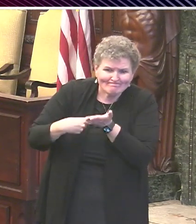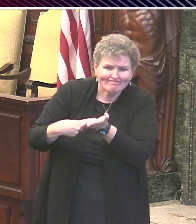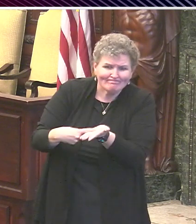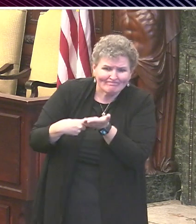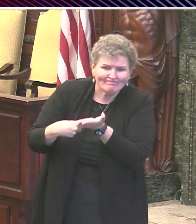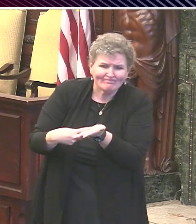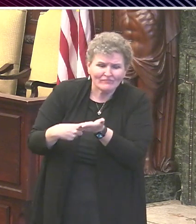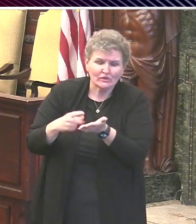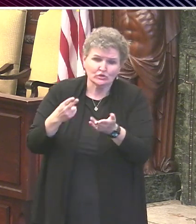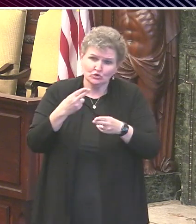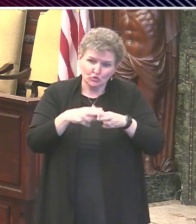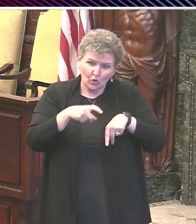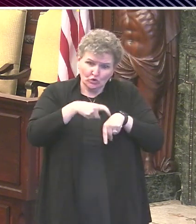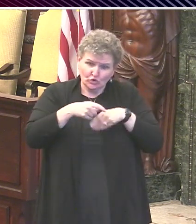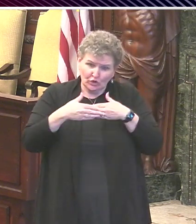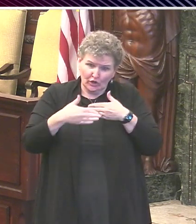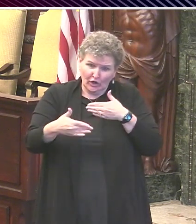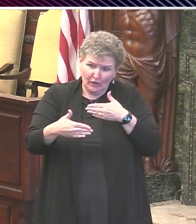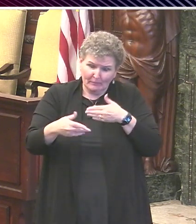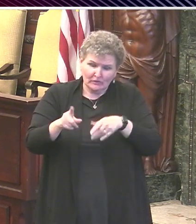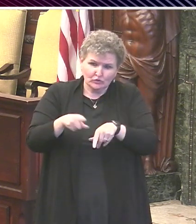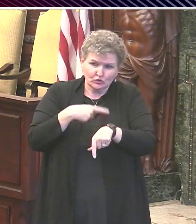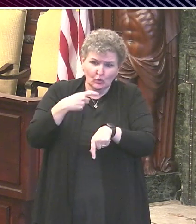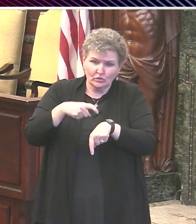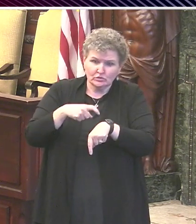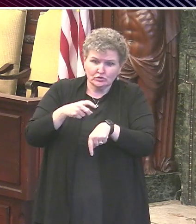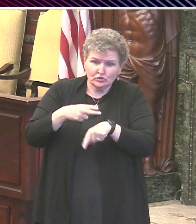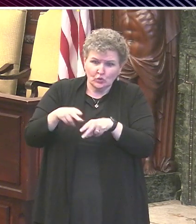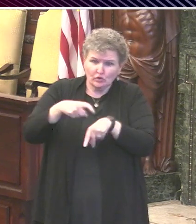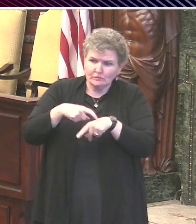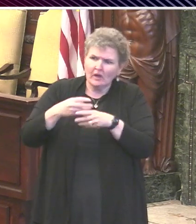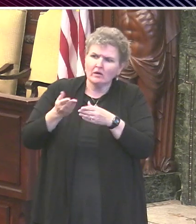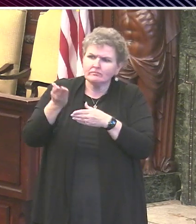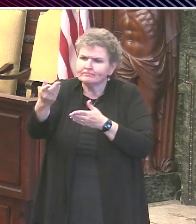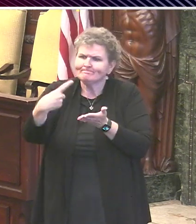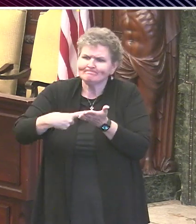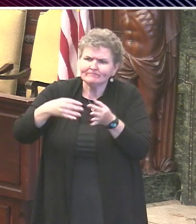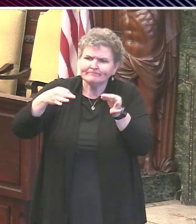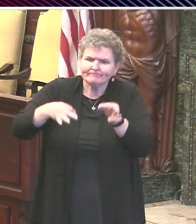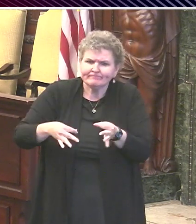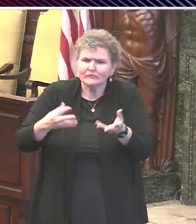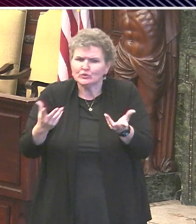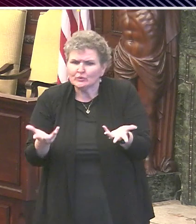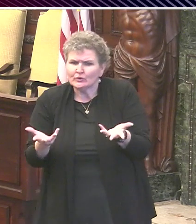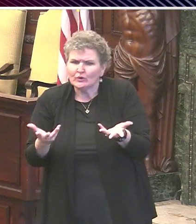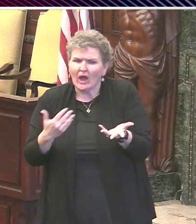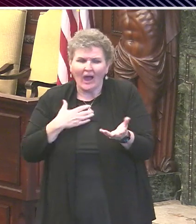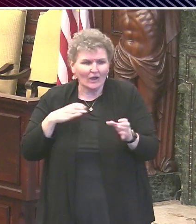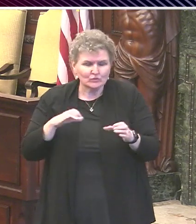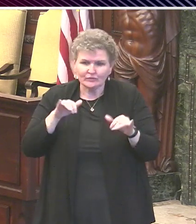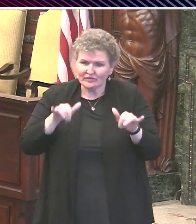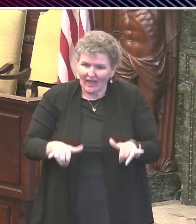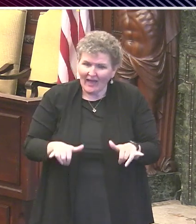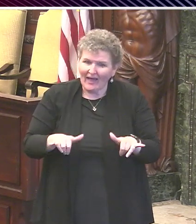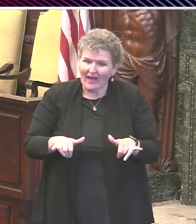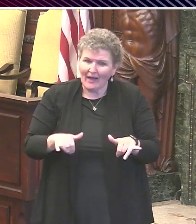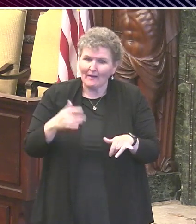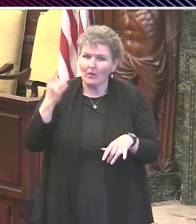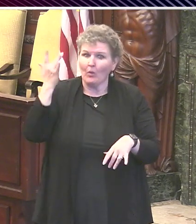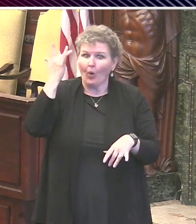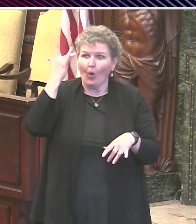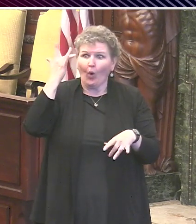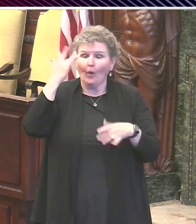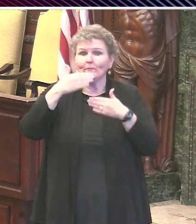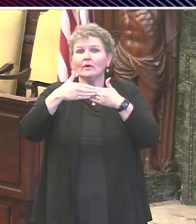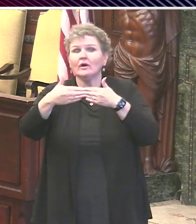are. But I think that they deserve that personal attention, and I'm willing to do that, and I'm hopefully it'll be a good outcome. But it